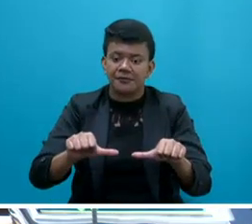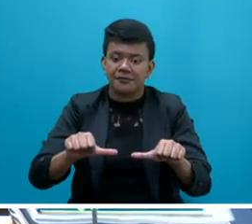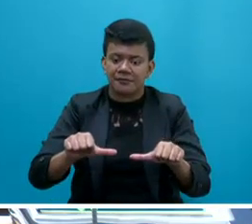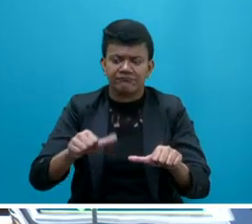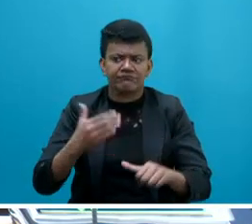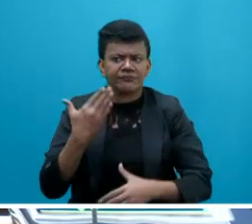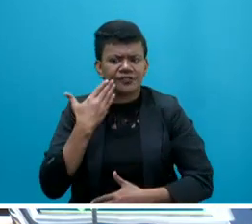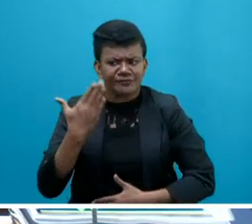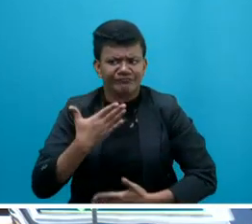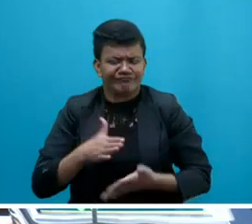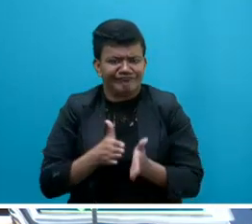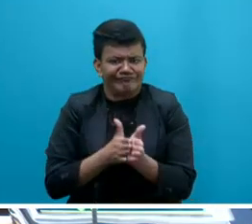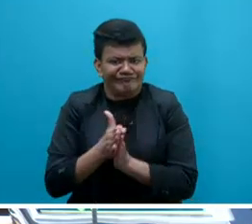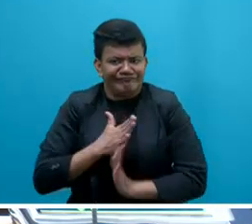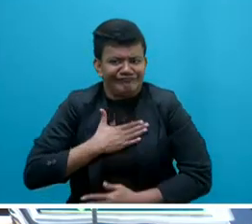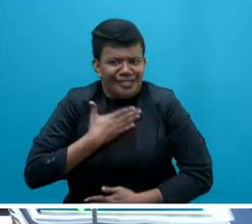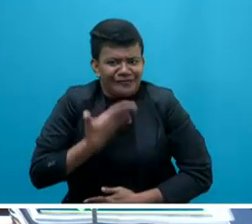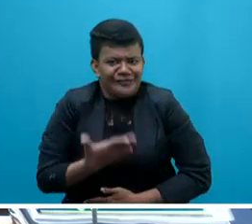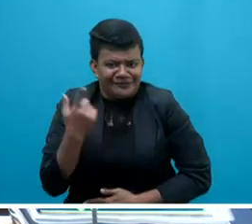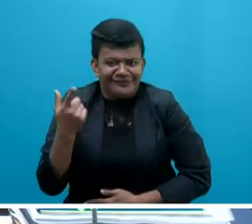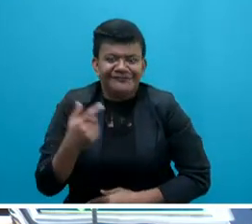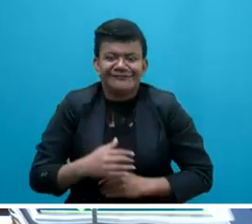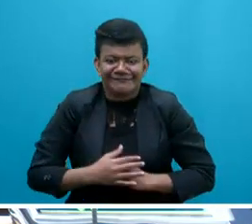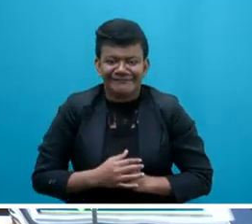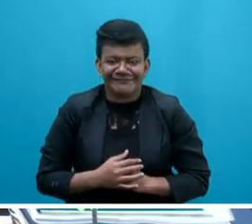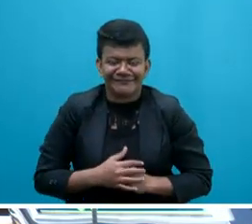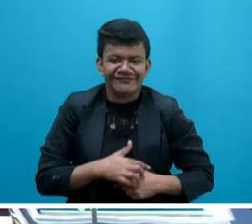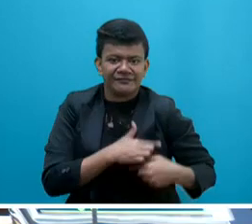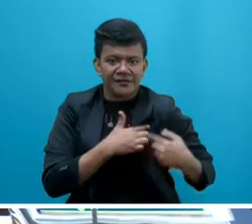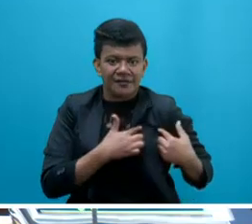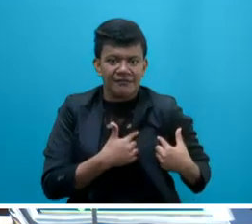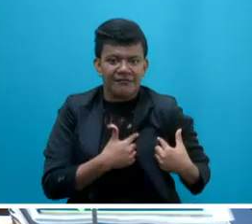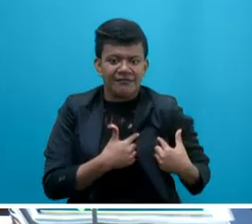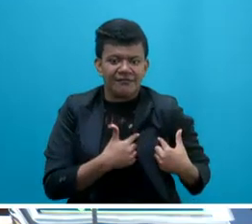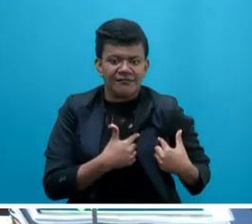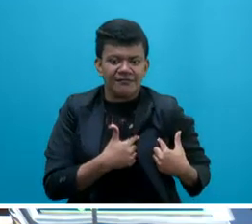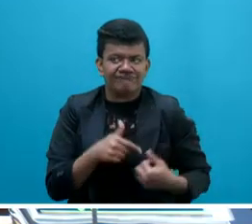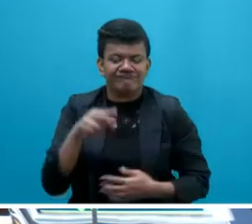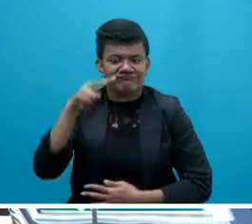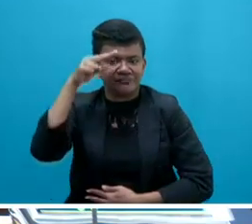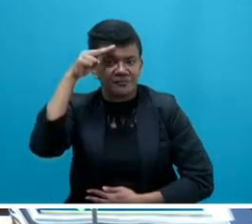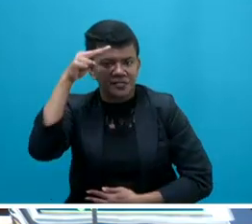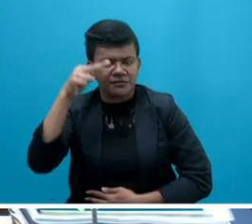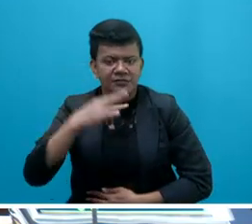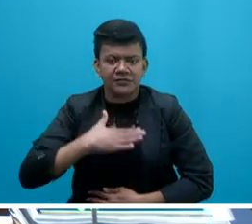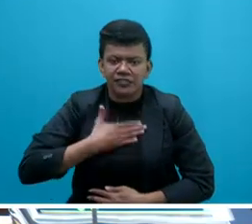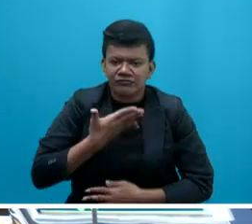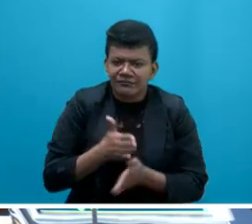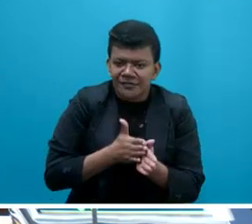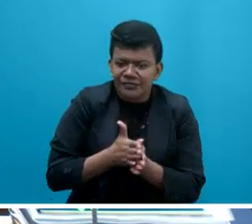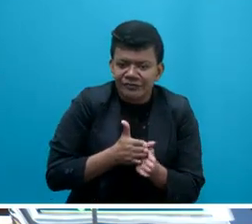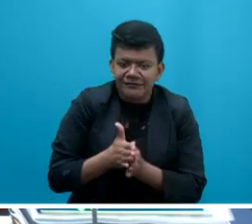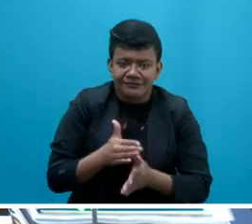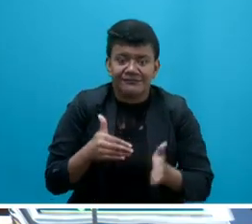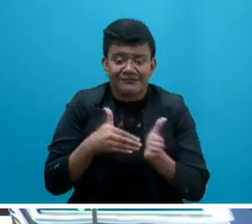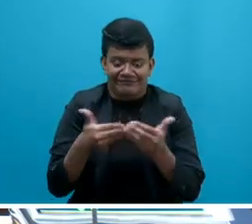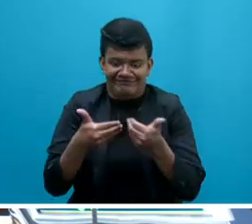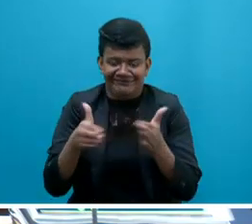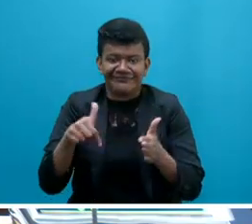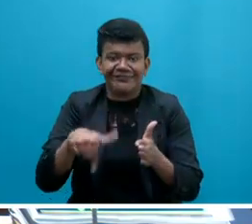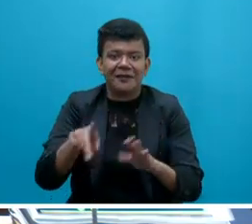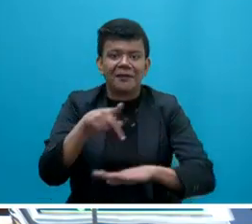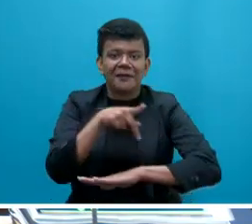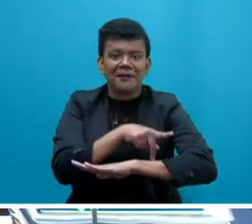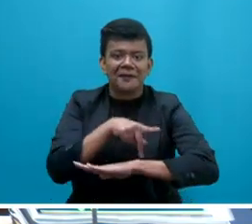matters of and speak on matters of national interest. That path must begin here in Parliament, where we must